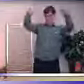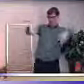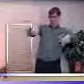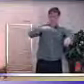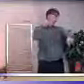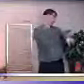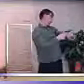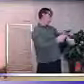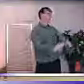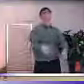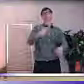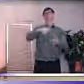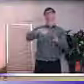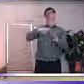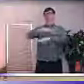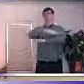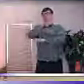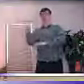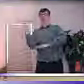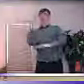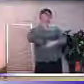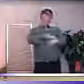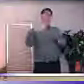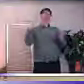moment, this day, in this room.